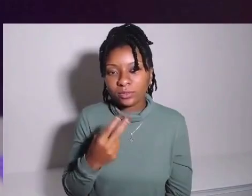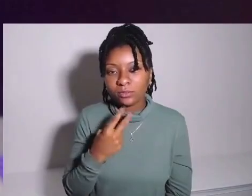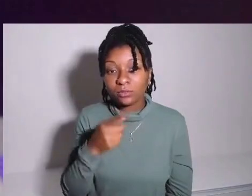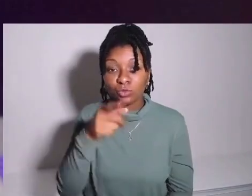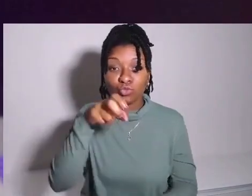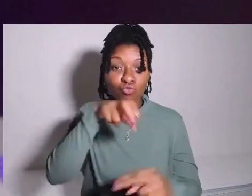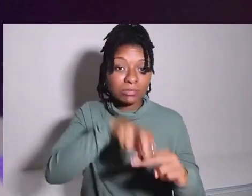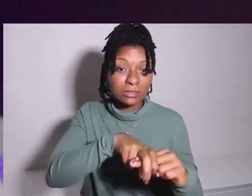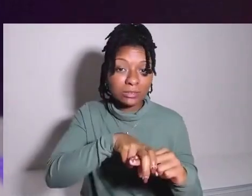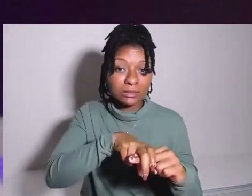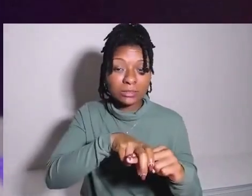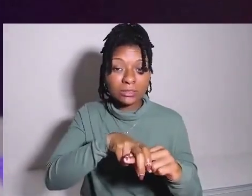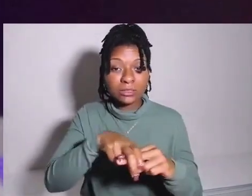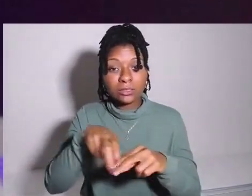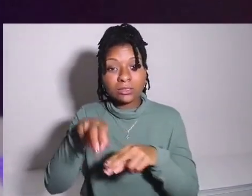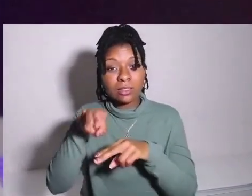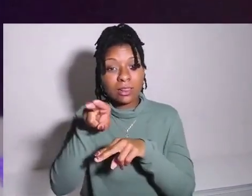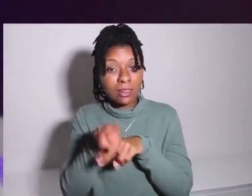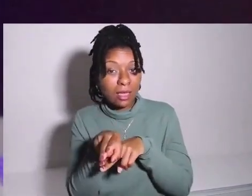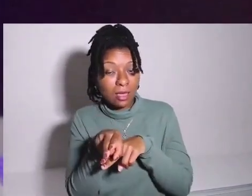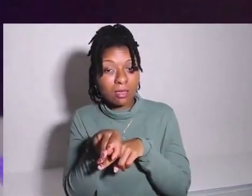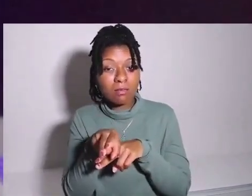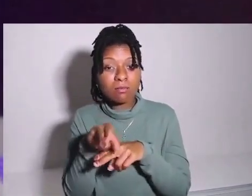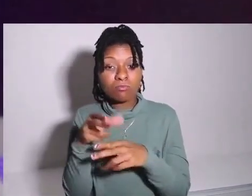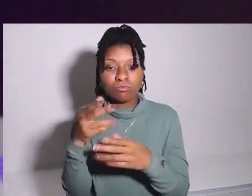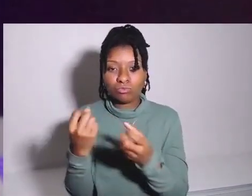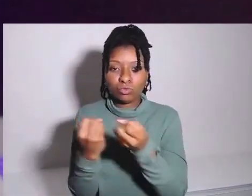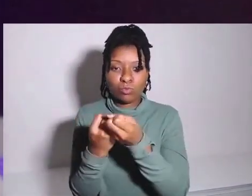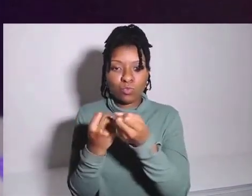are to support you.